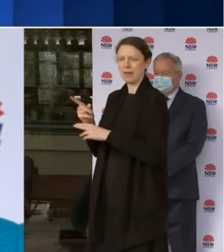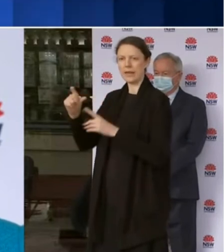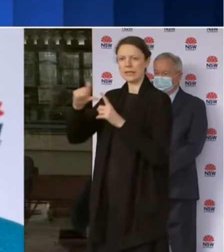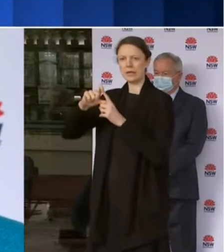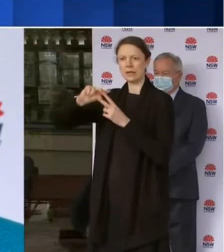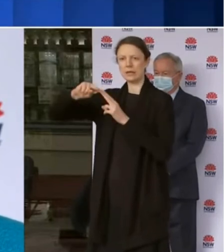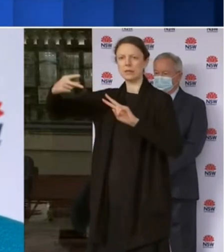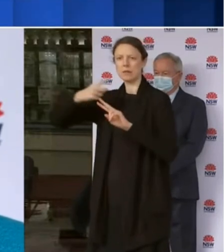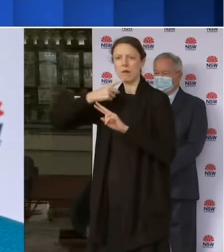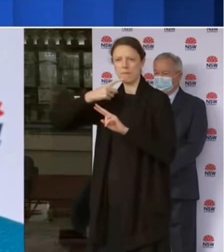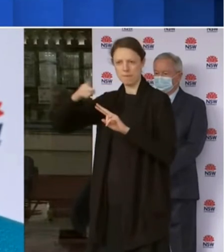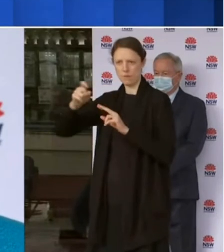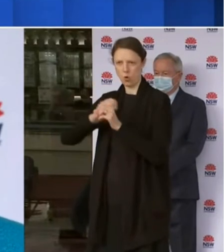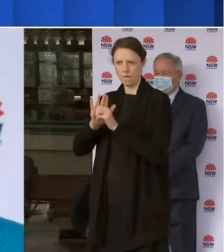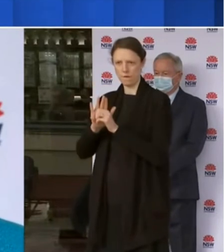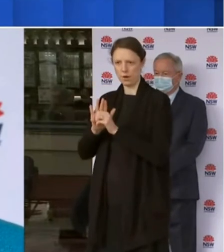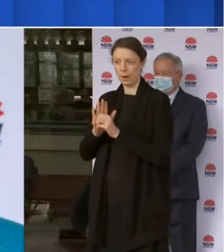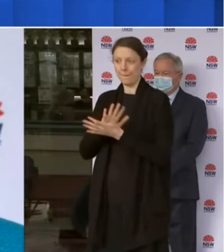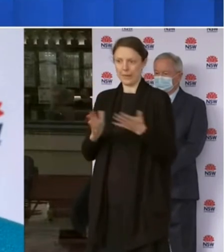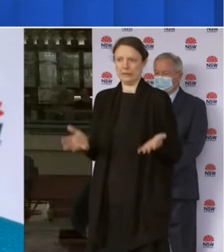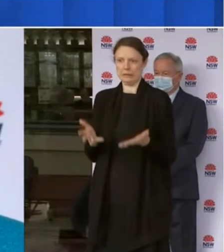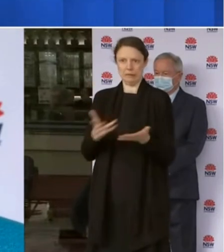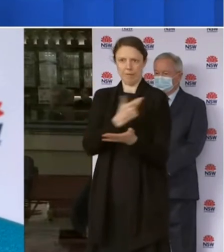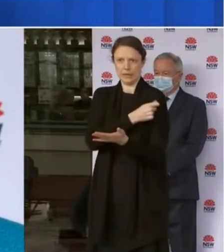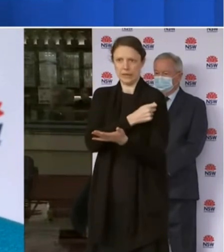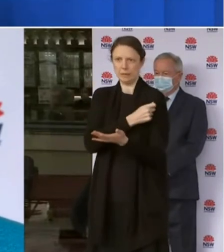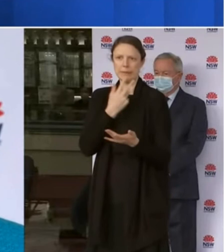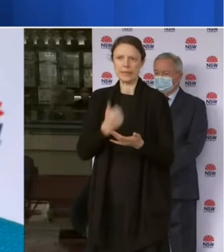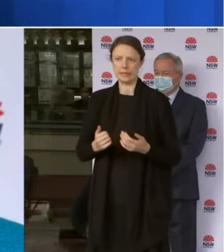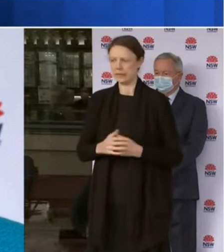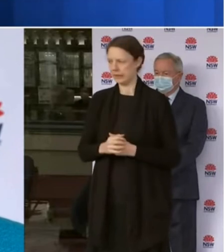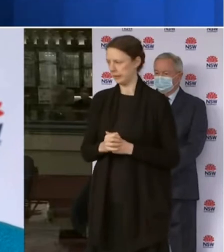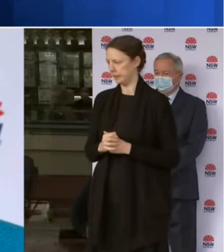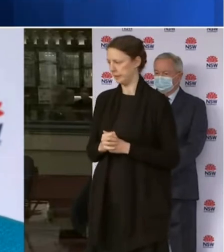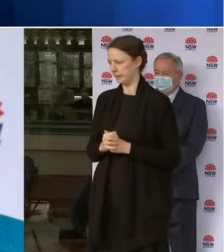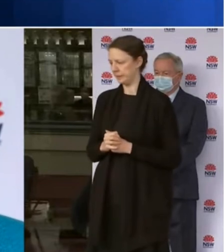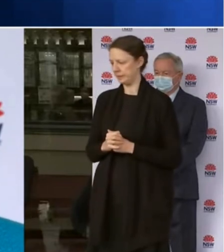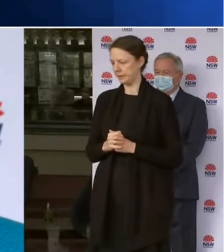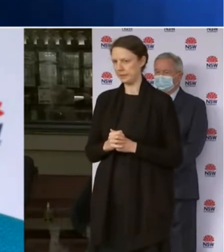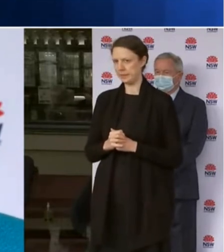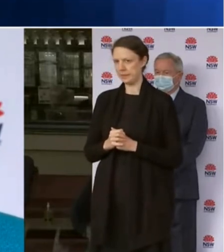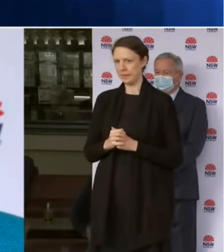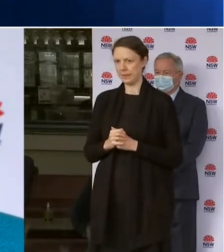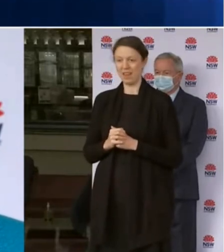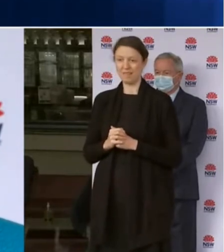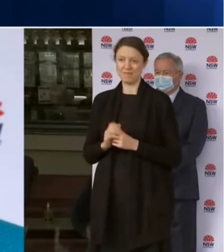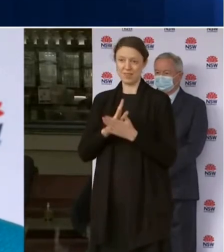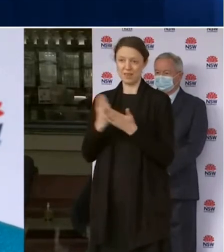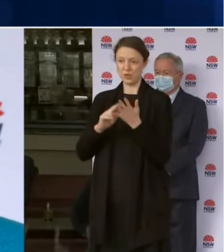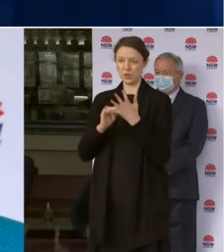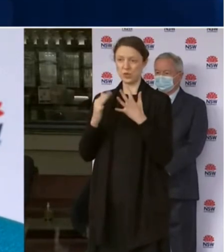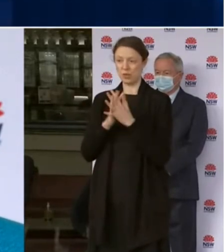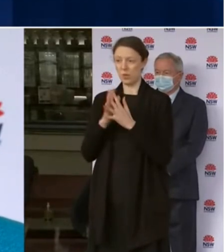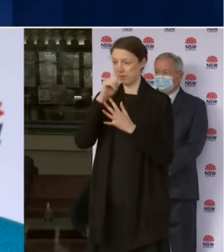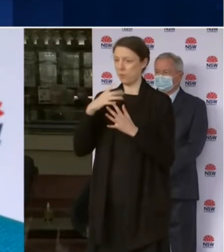news. It means that all of us who haven't been vaccinated should be encouraged to come forward and get the vaccine and certainly in New South Wales there is a high